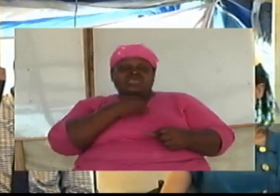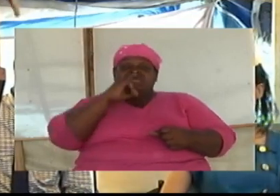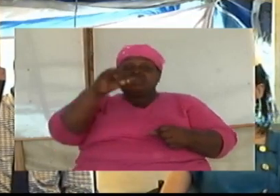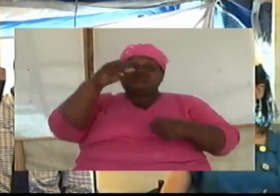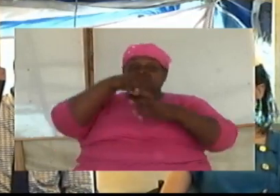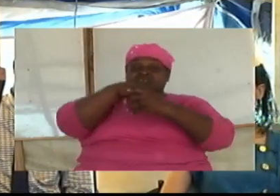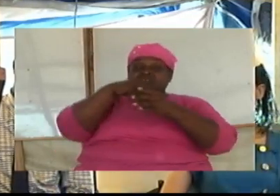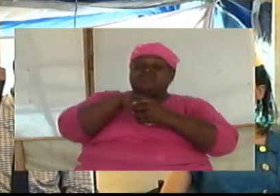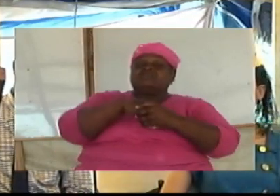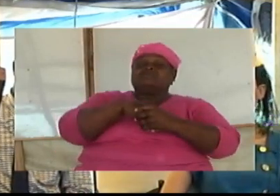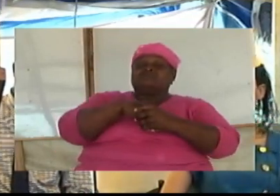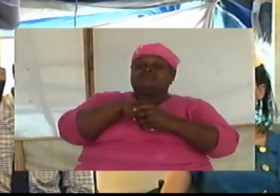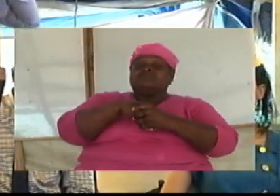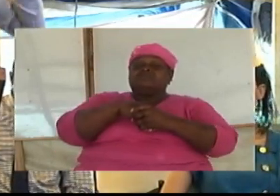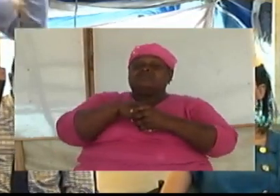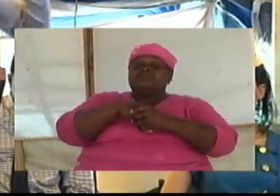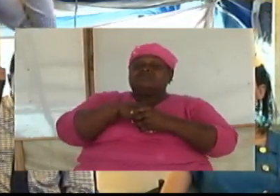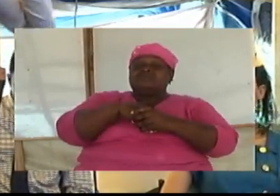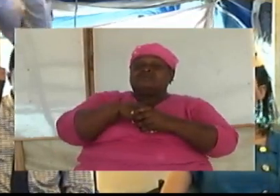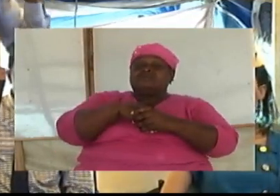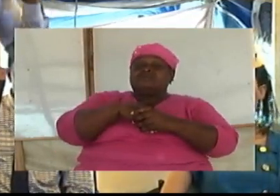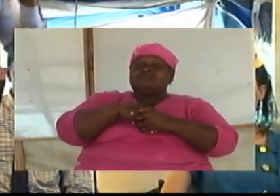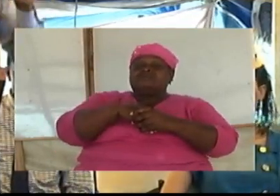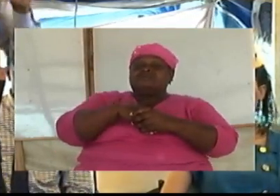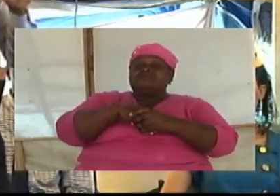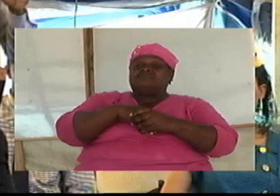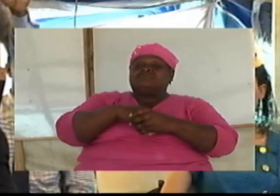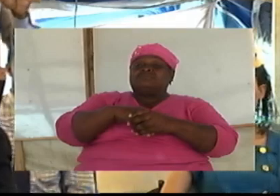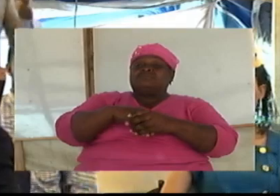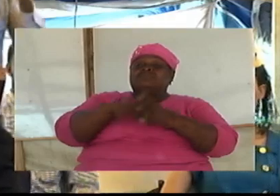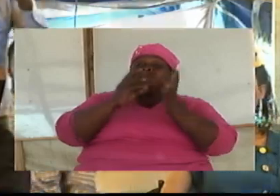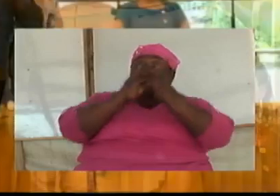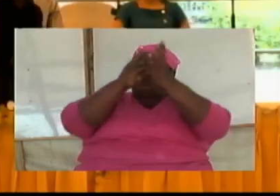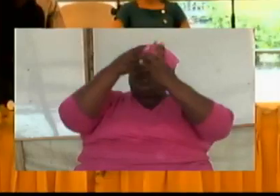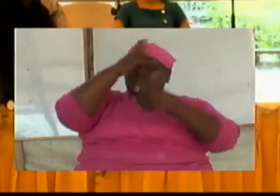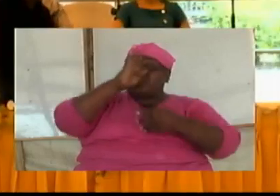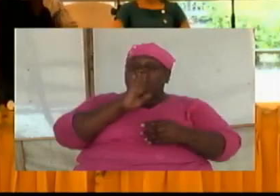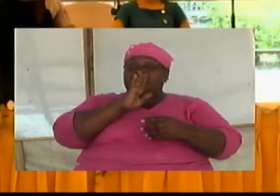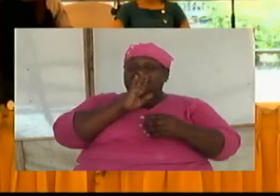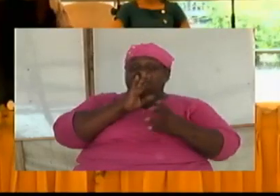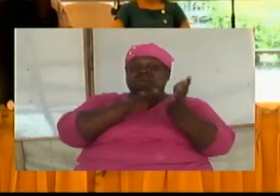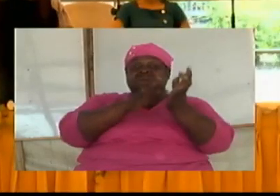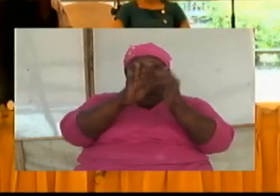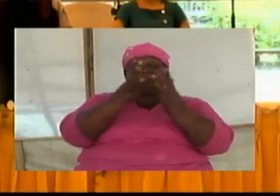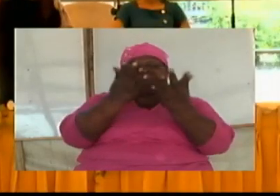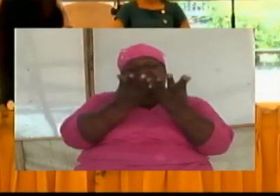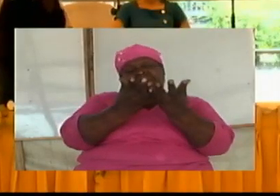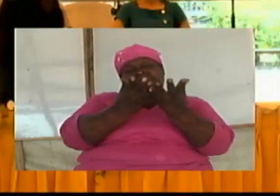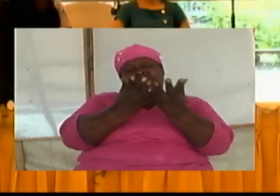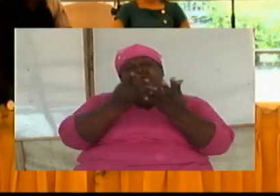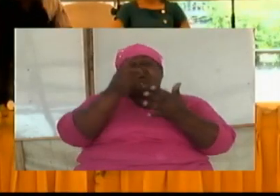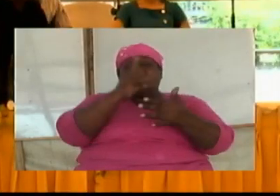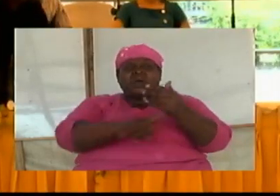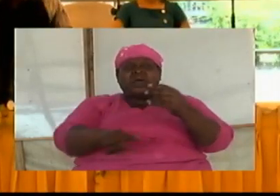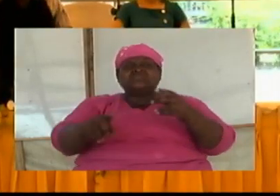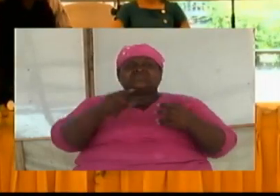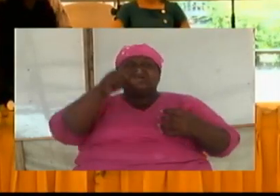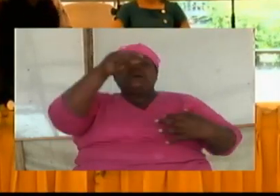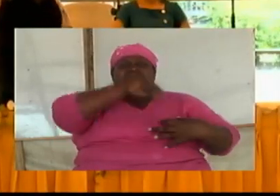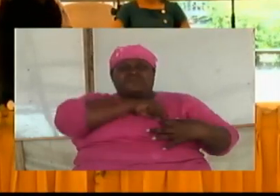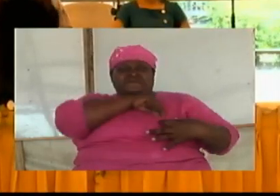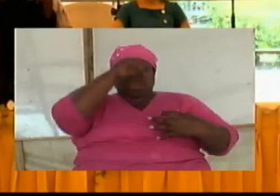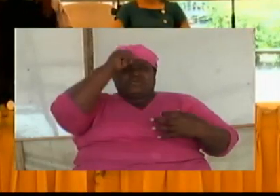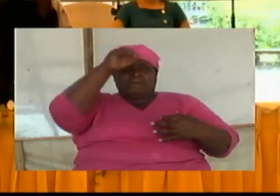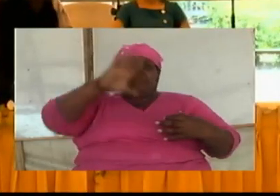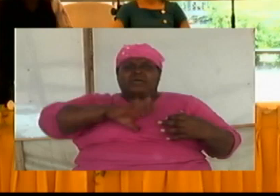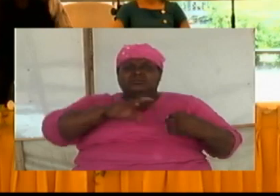this, what shall it profit a man if he should lose his soul and gain the